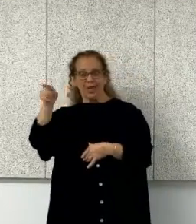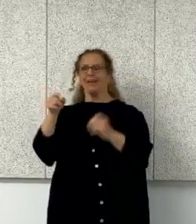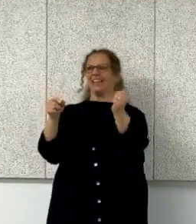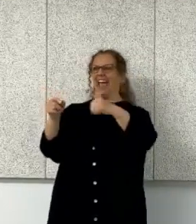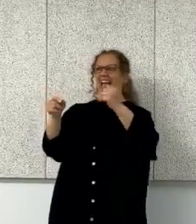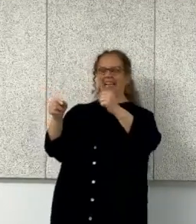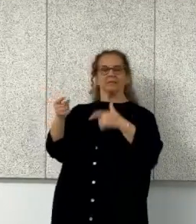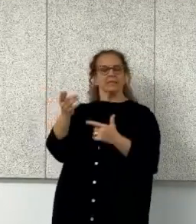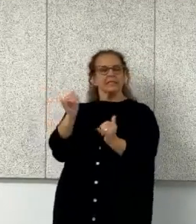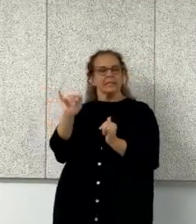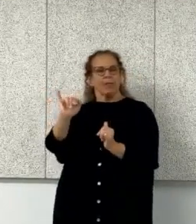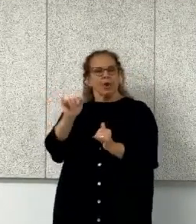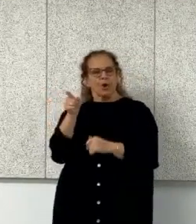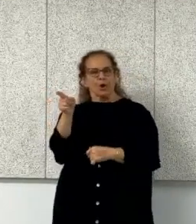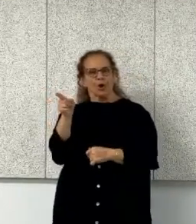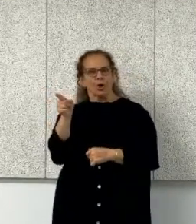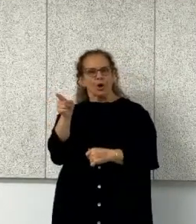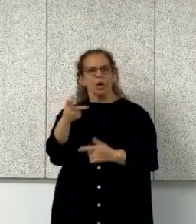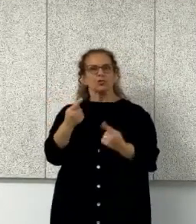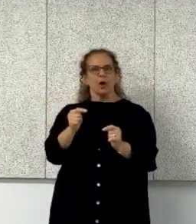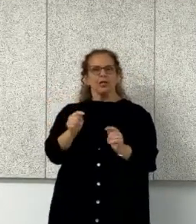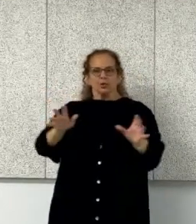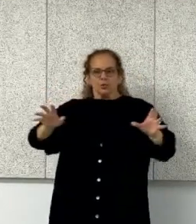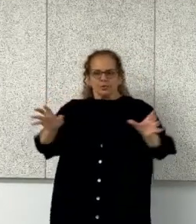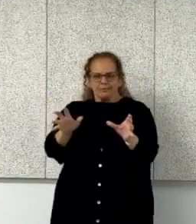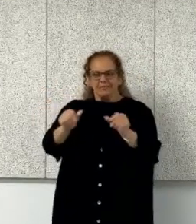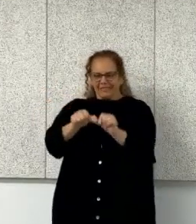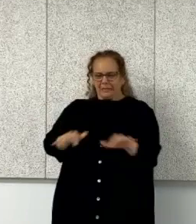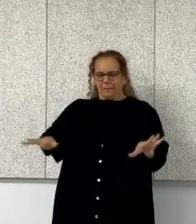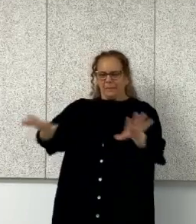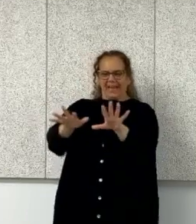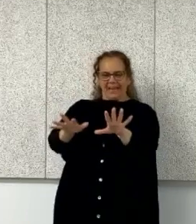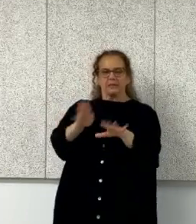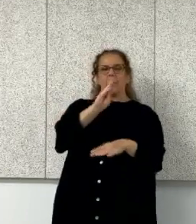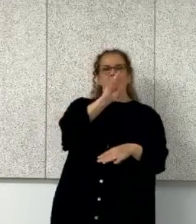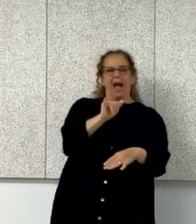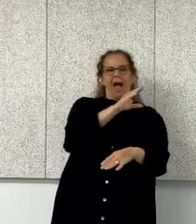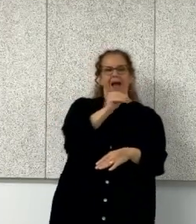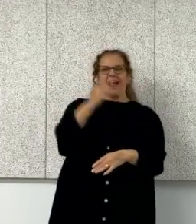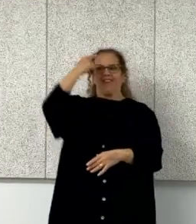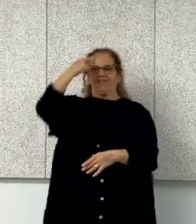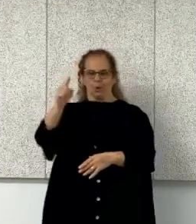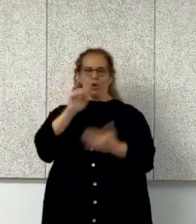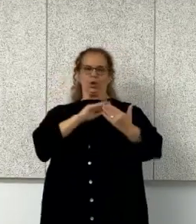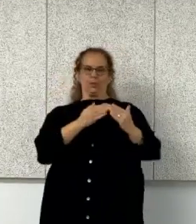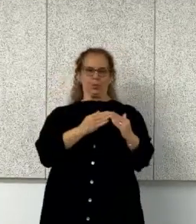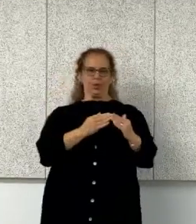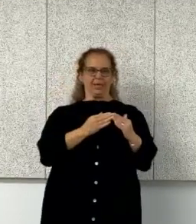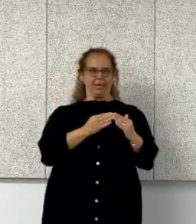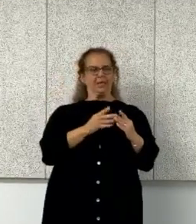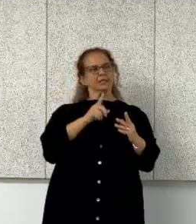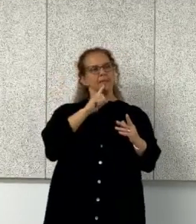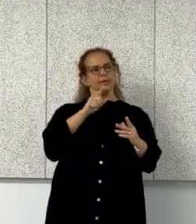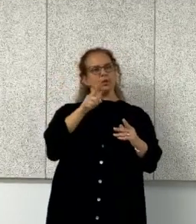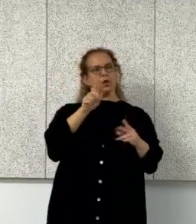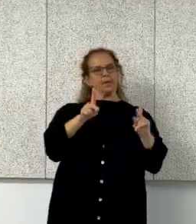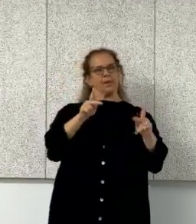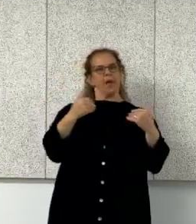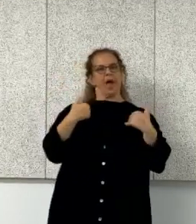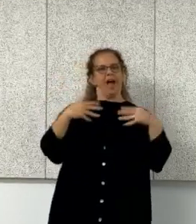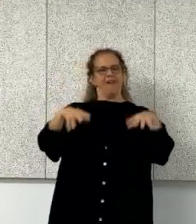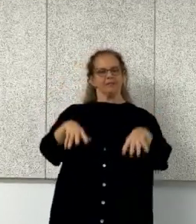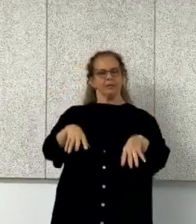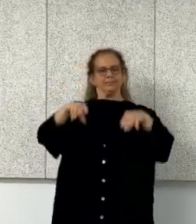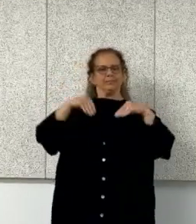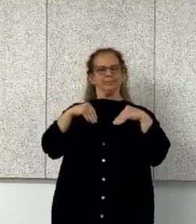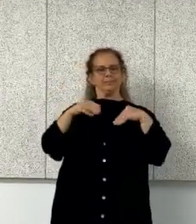similar things, trying to activate these spaces of, by, and for the community, but making sure that folks have ownership, right? And doing what you can